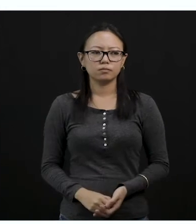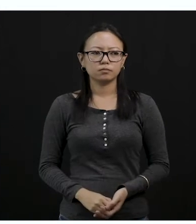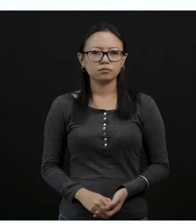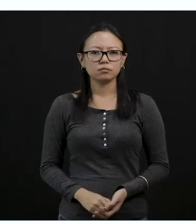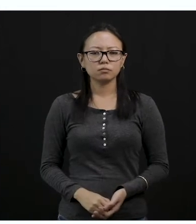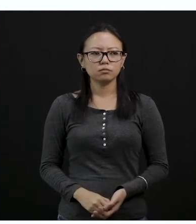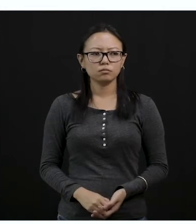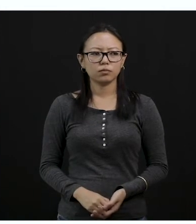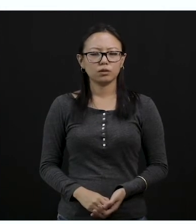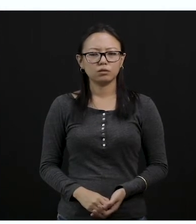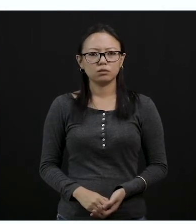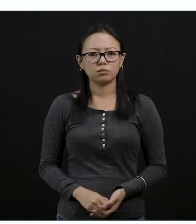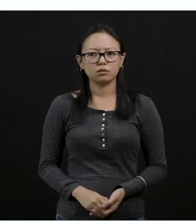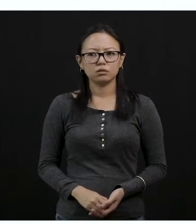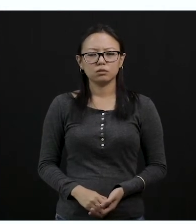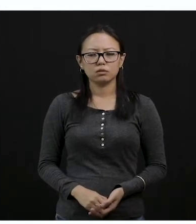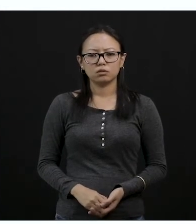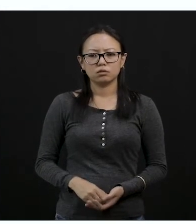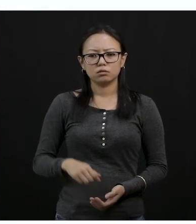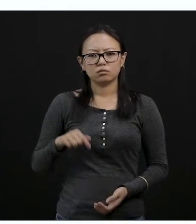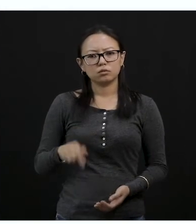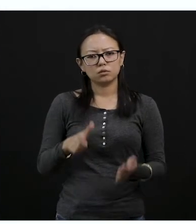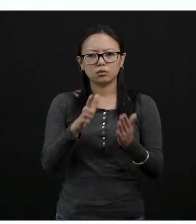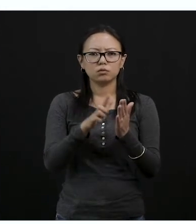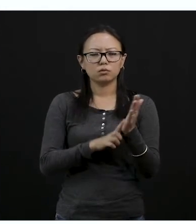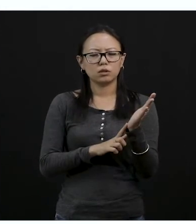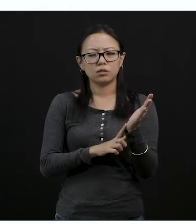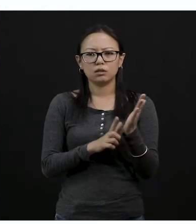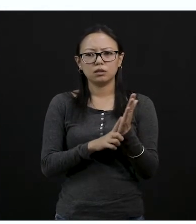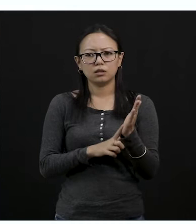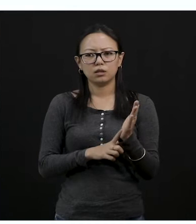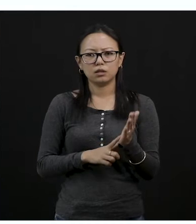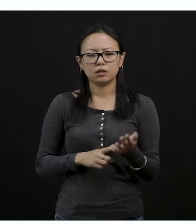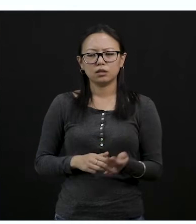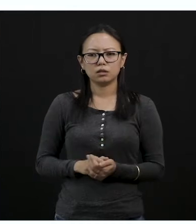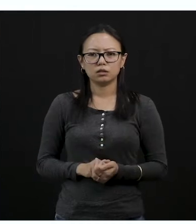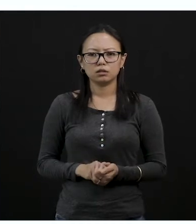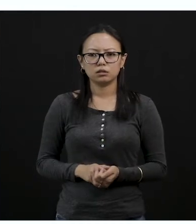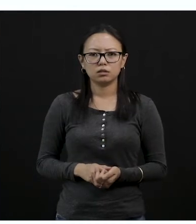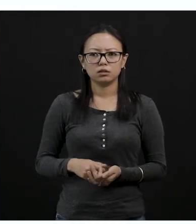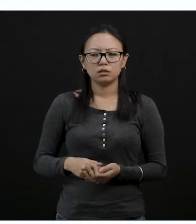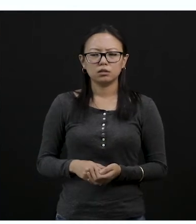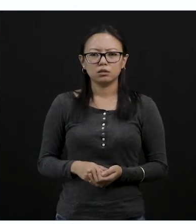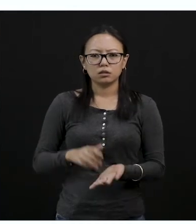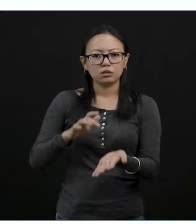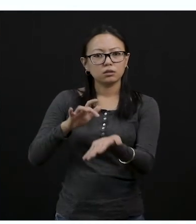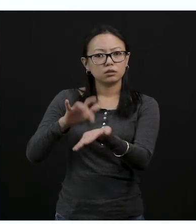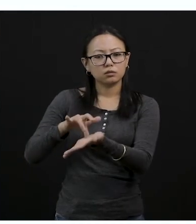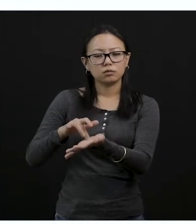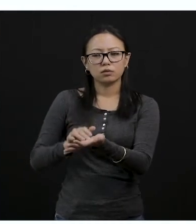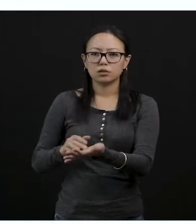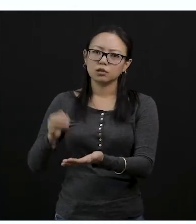So next, now all the letters have reached another post office and now it's time to distribute it to the